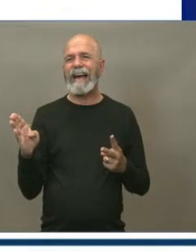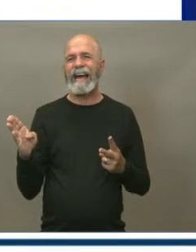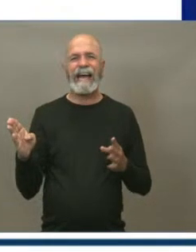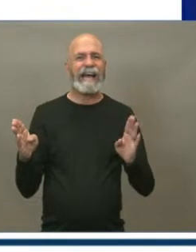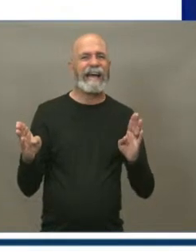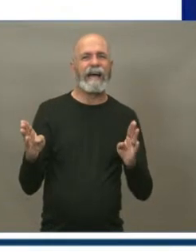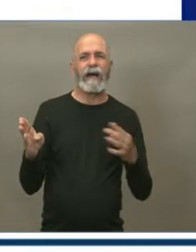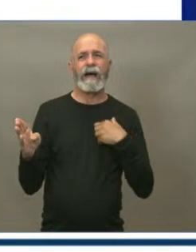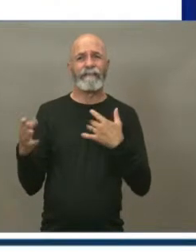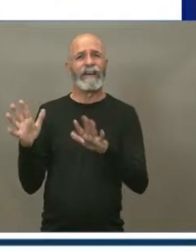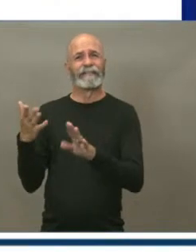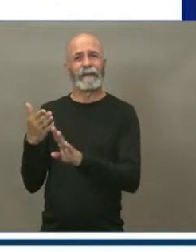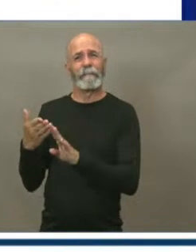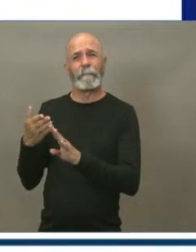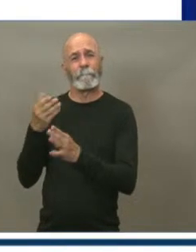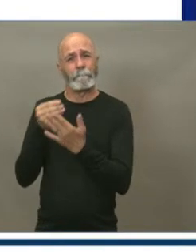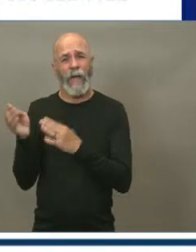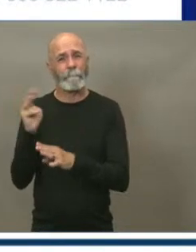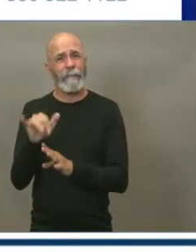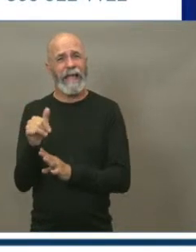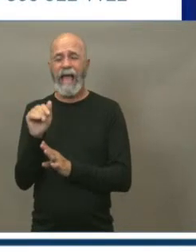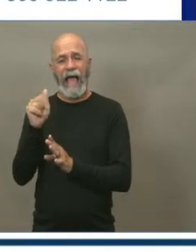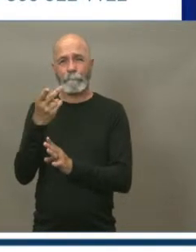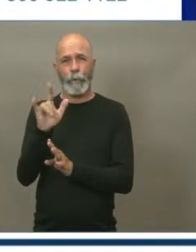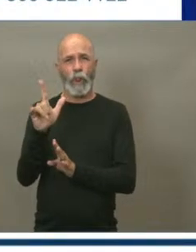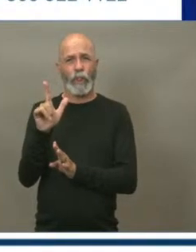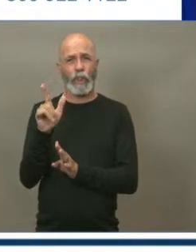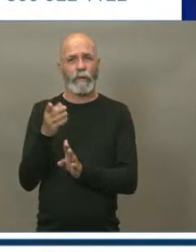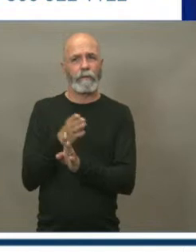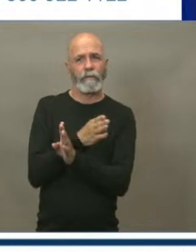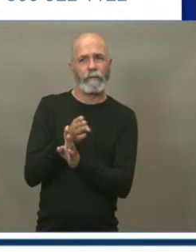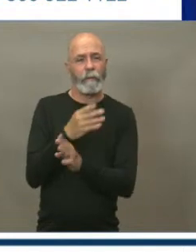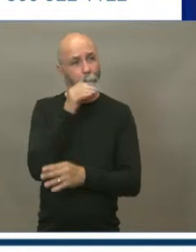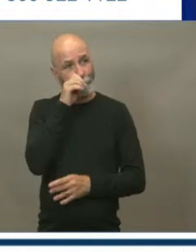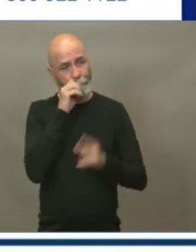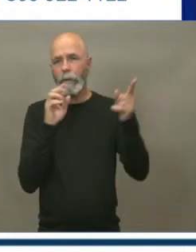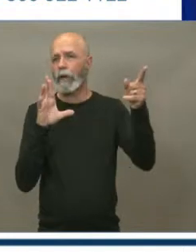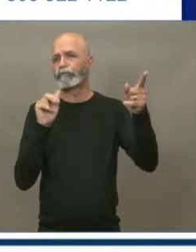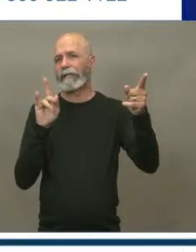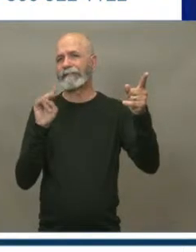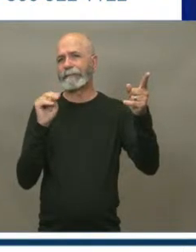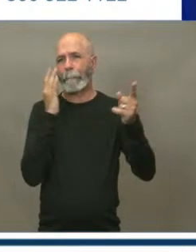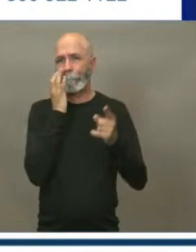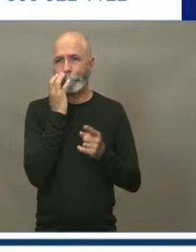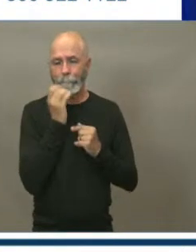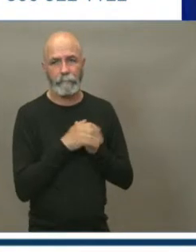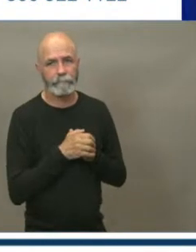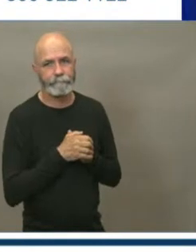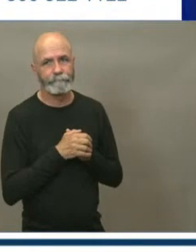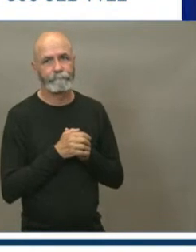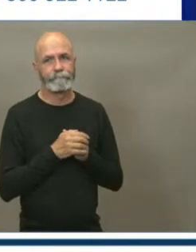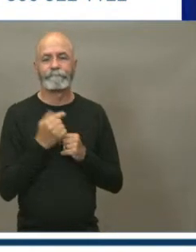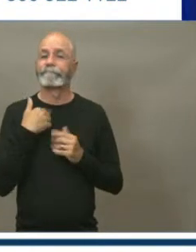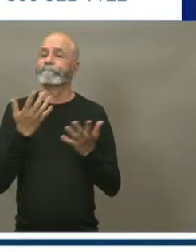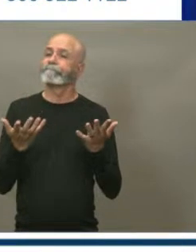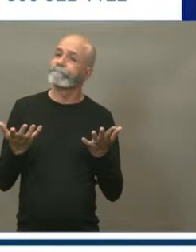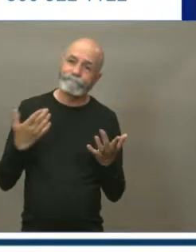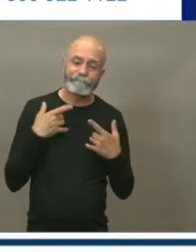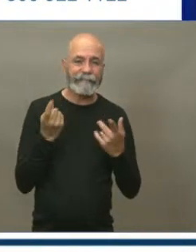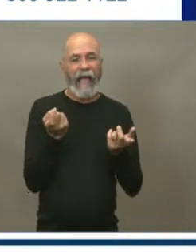granting exemptions. We did feel like we had to have some process for those people in